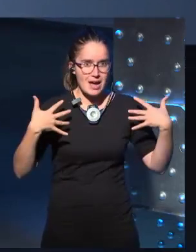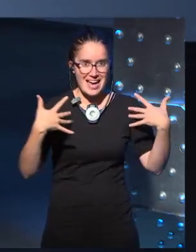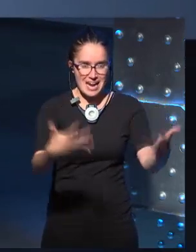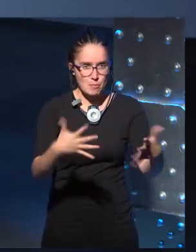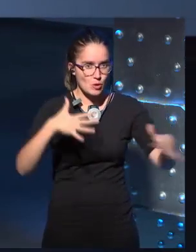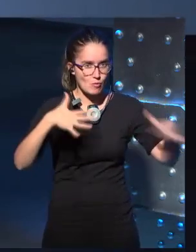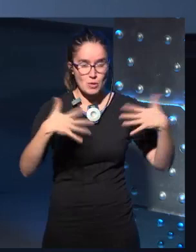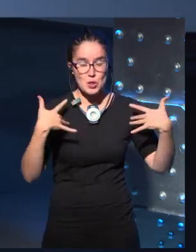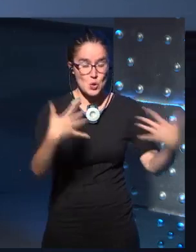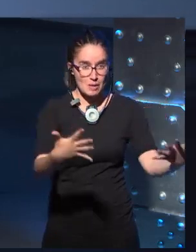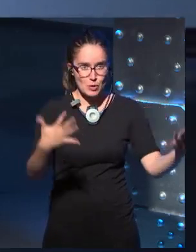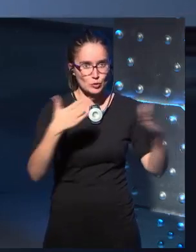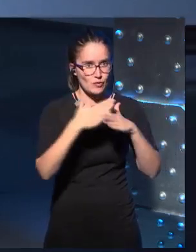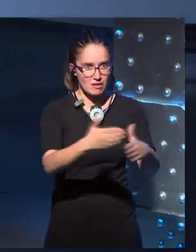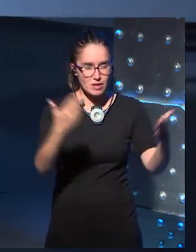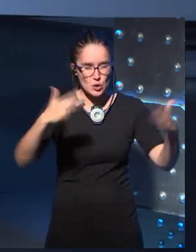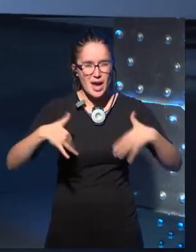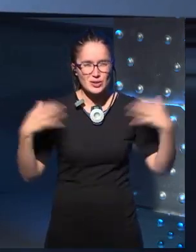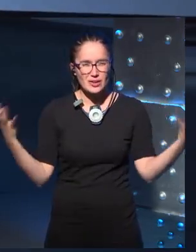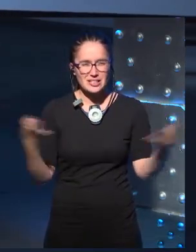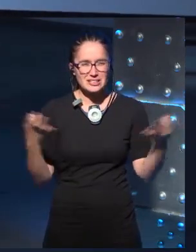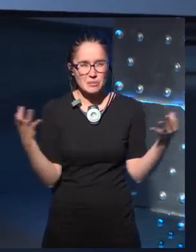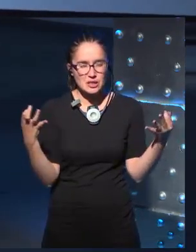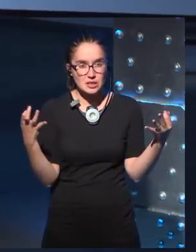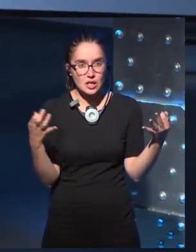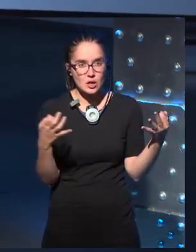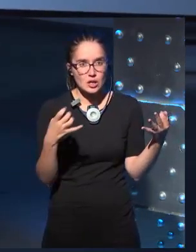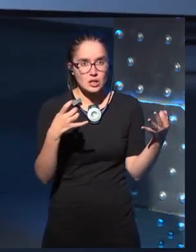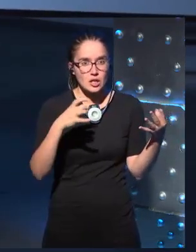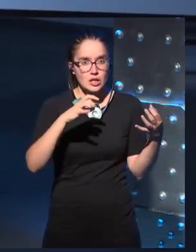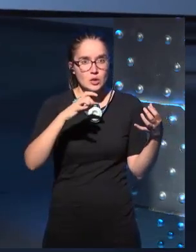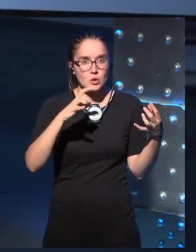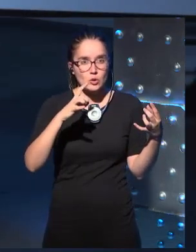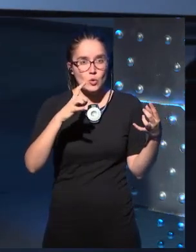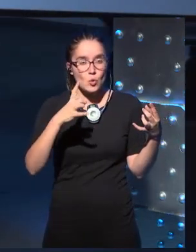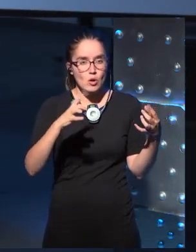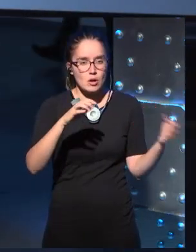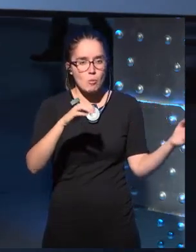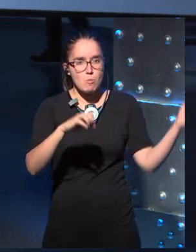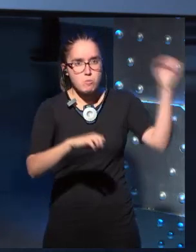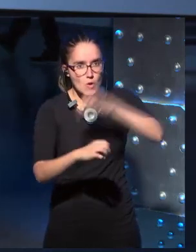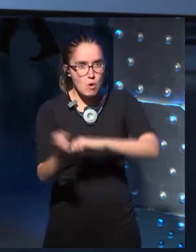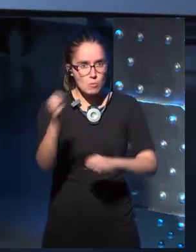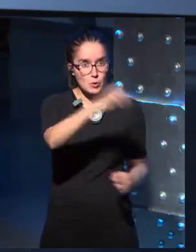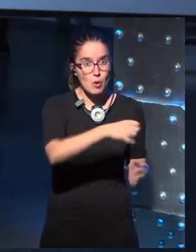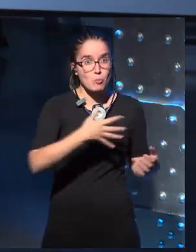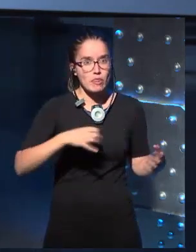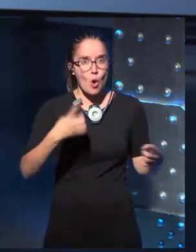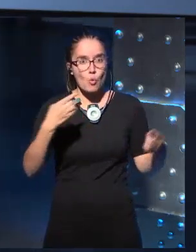space, you fall towards one another. So we will someday collapse. Well, we